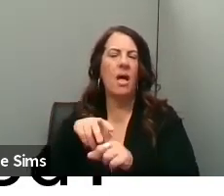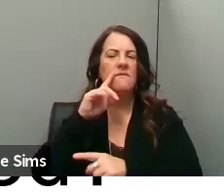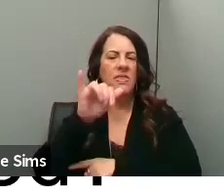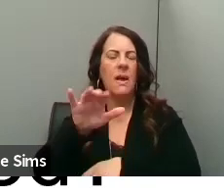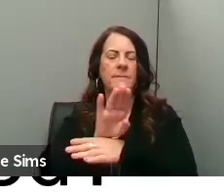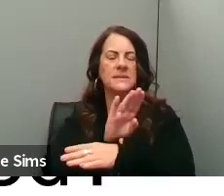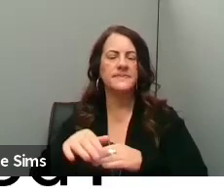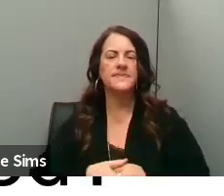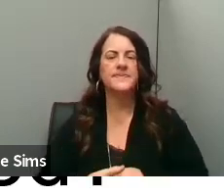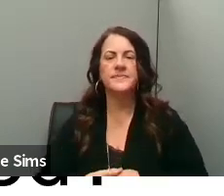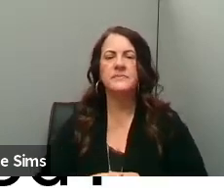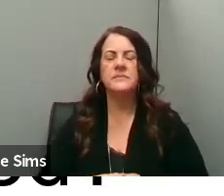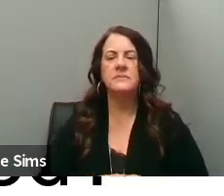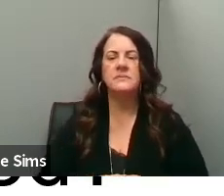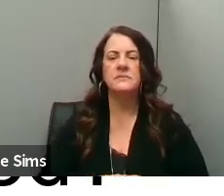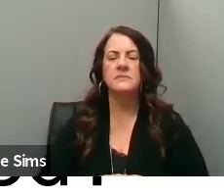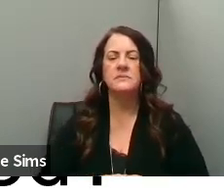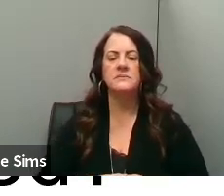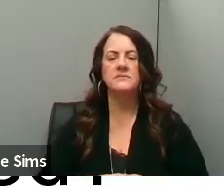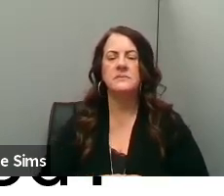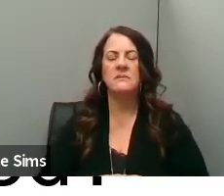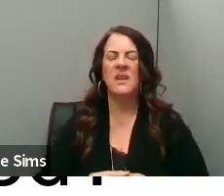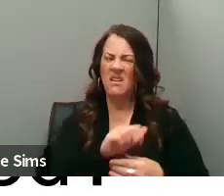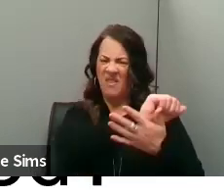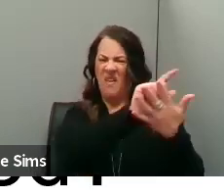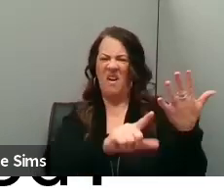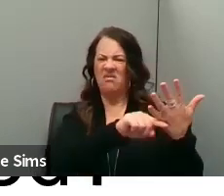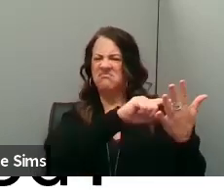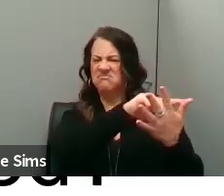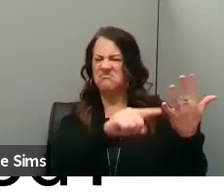For all of these laws, the